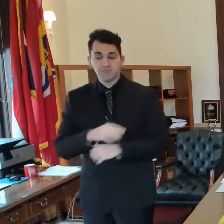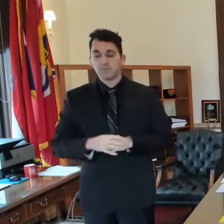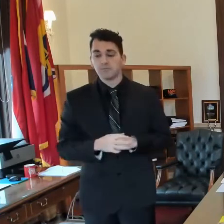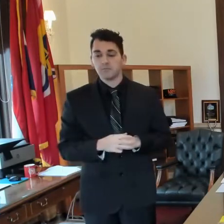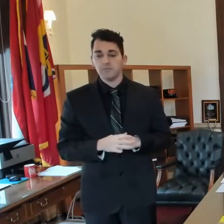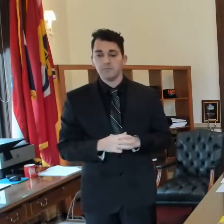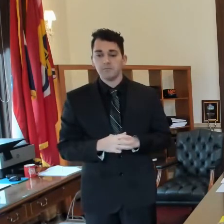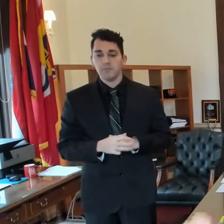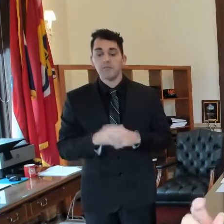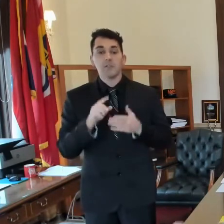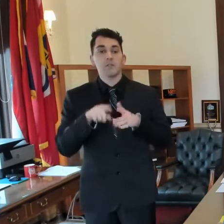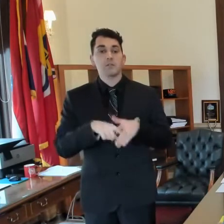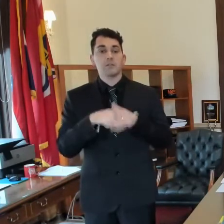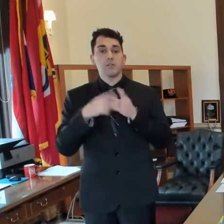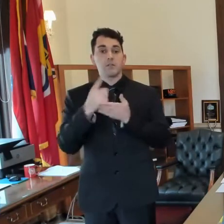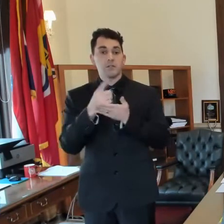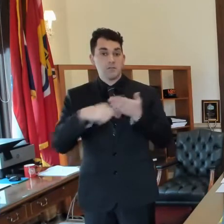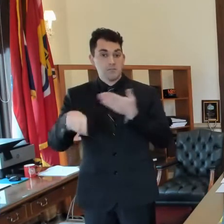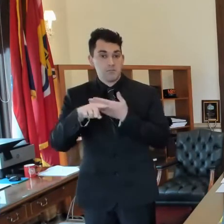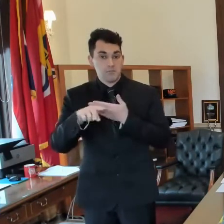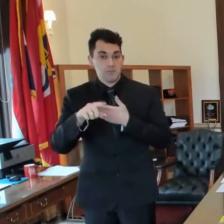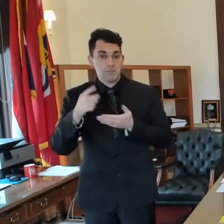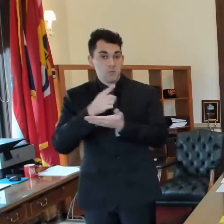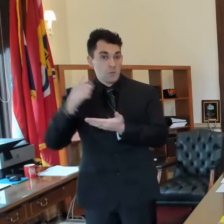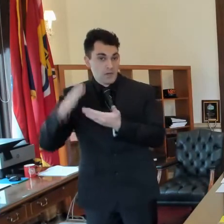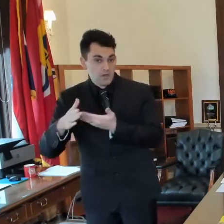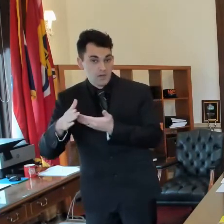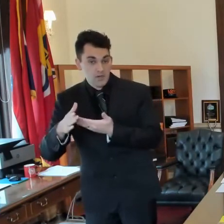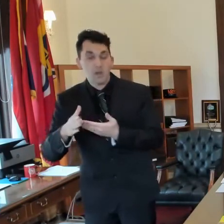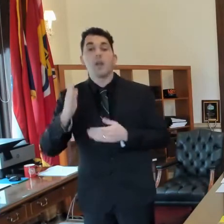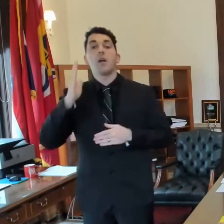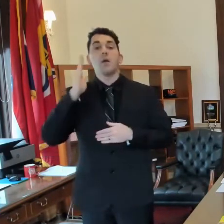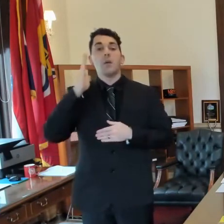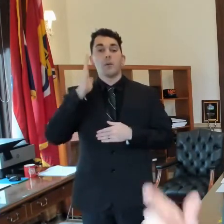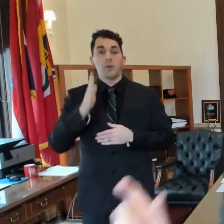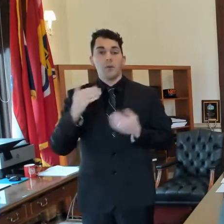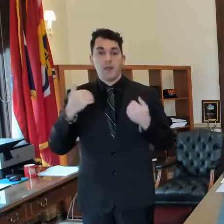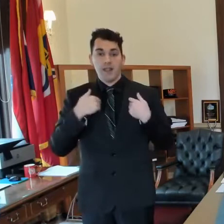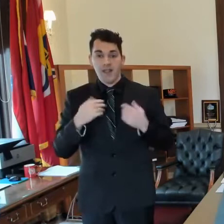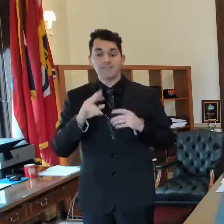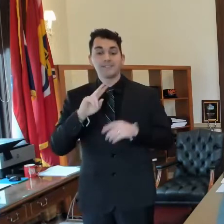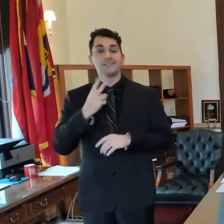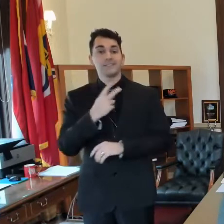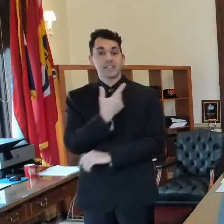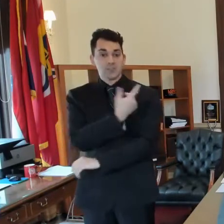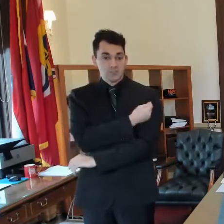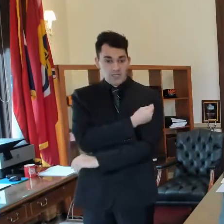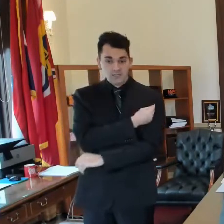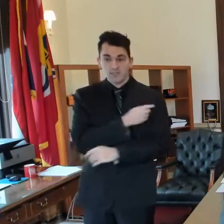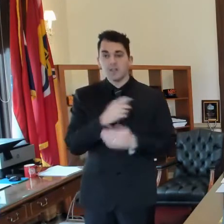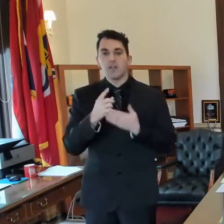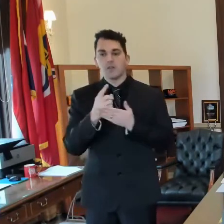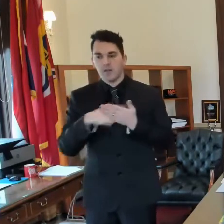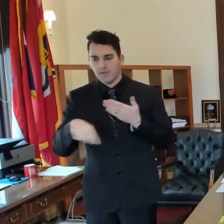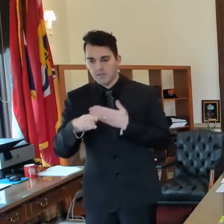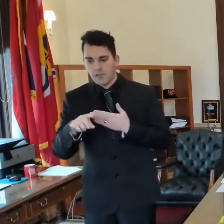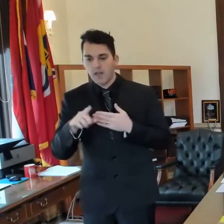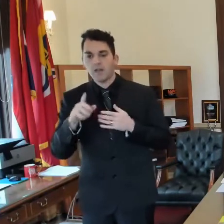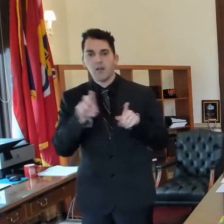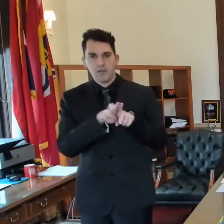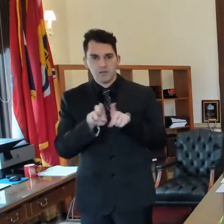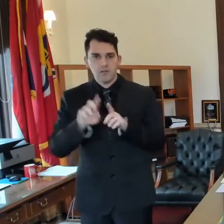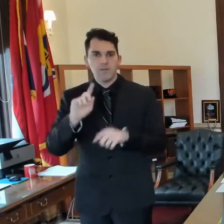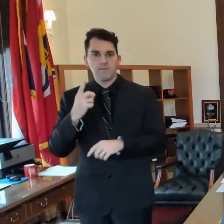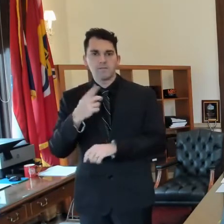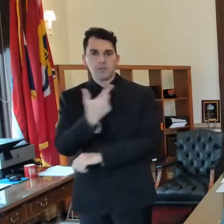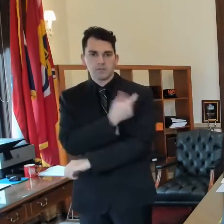weekend, we'll be doing second shots on the people we did 4 weeks ago, and the weekend after that will be second shots. So that's